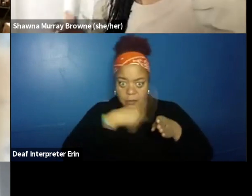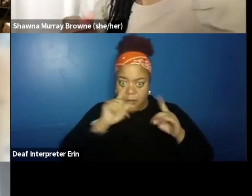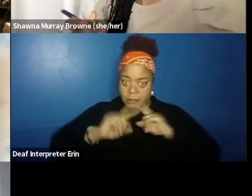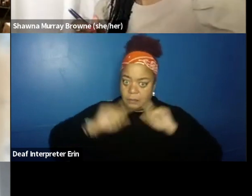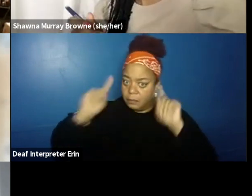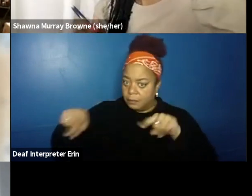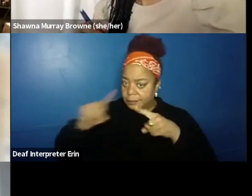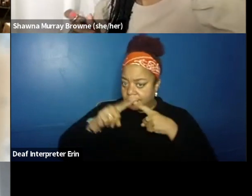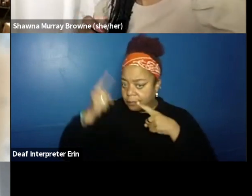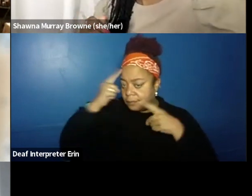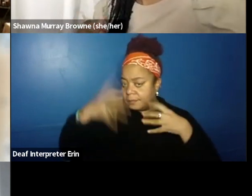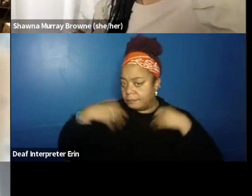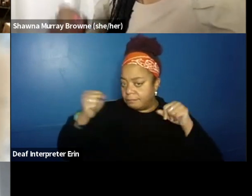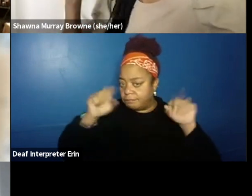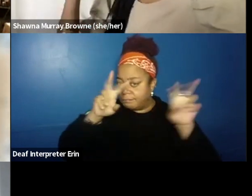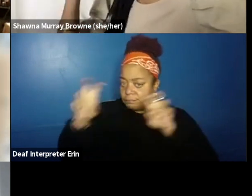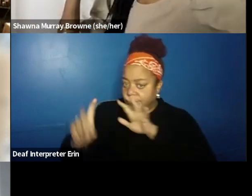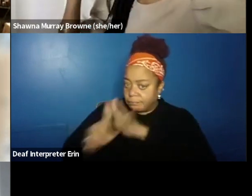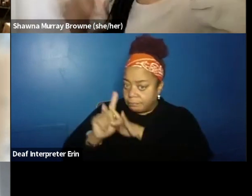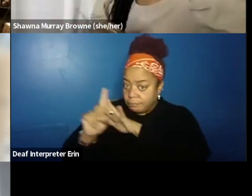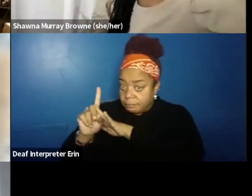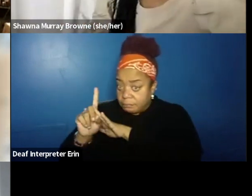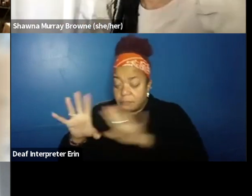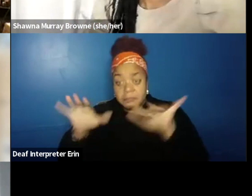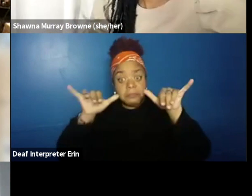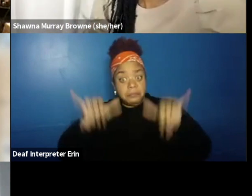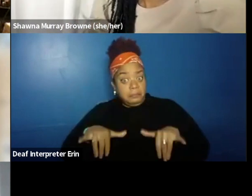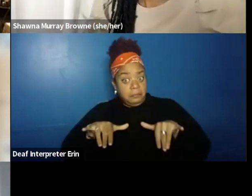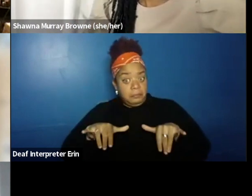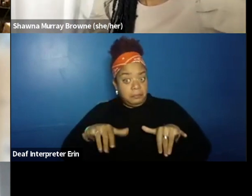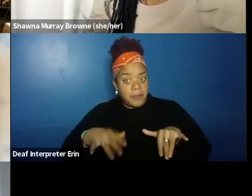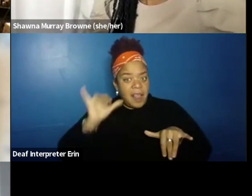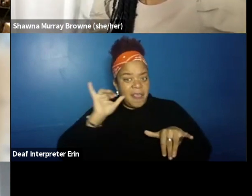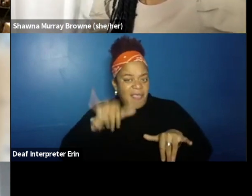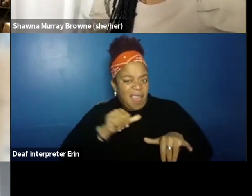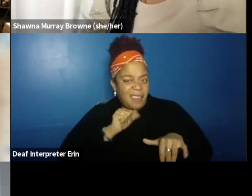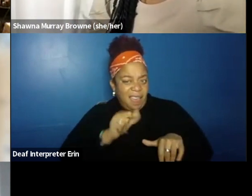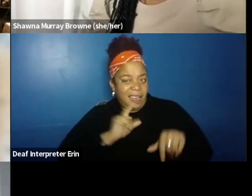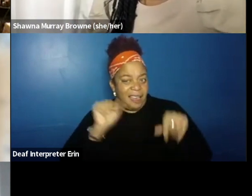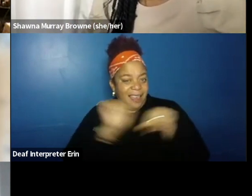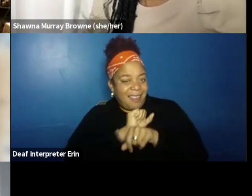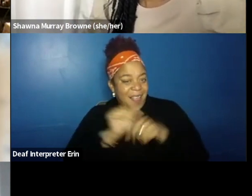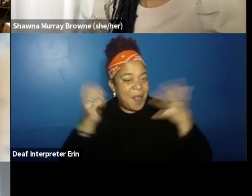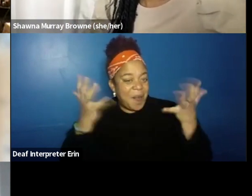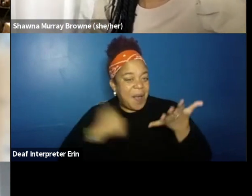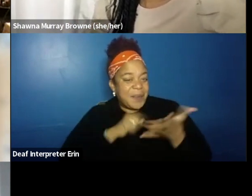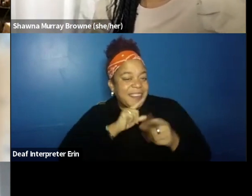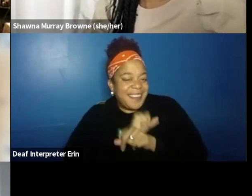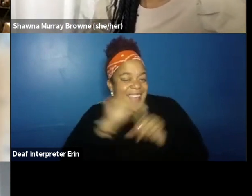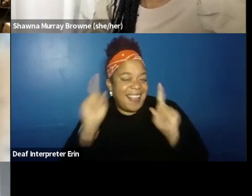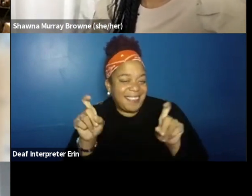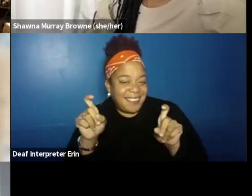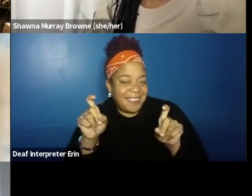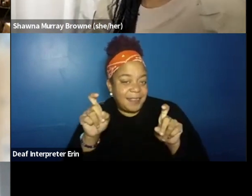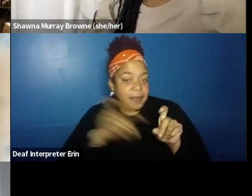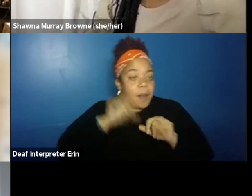actually what we're asking people to respond to. We're asking people to respond to a kind of out of orderness, right?